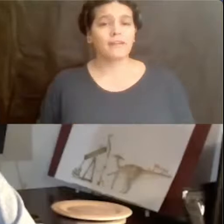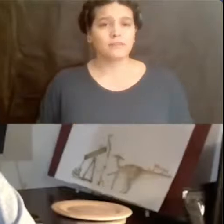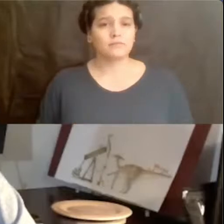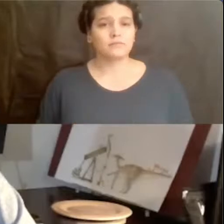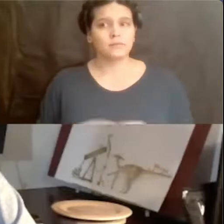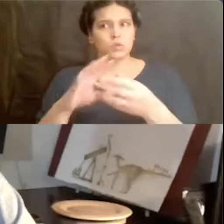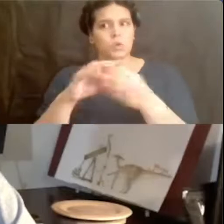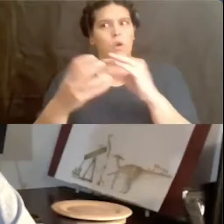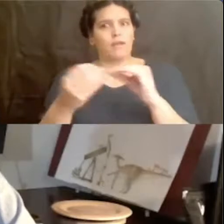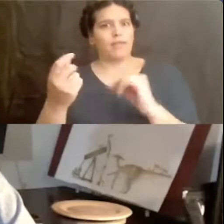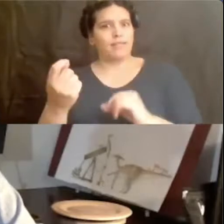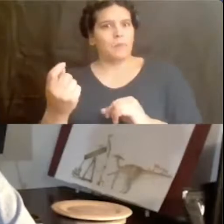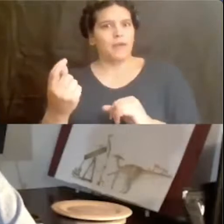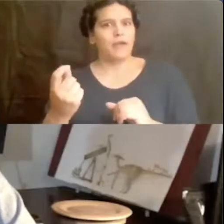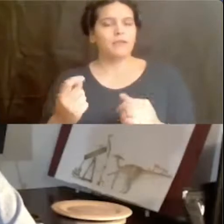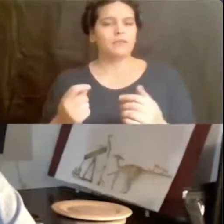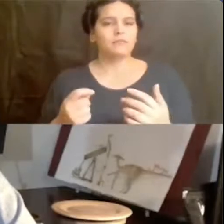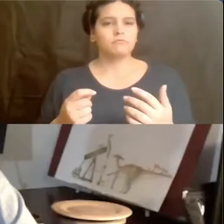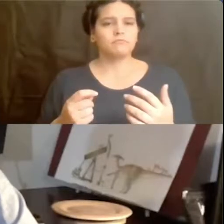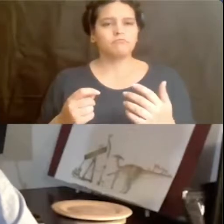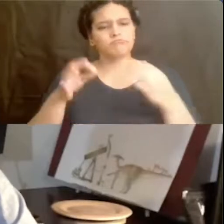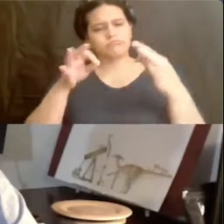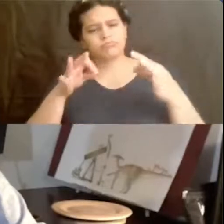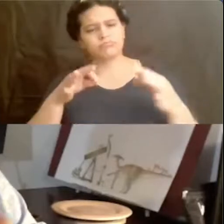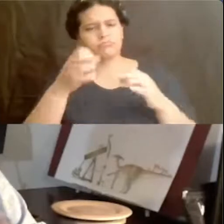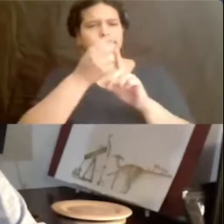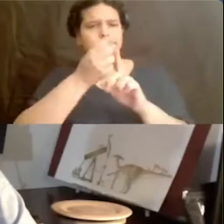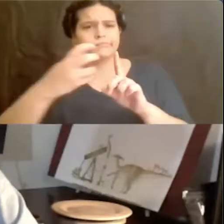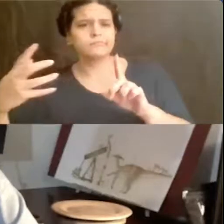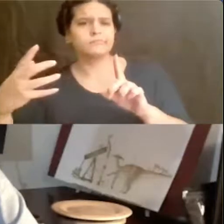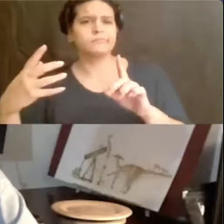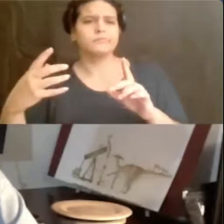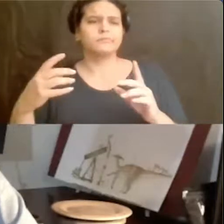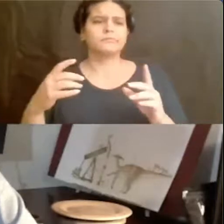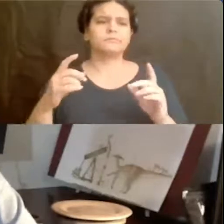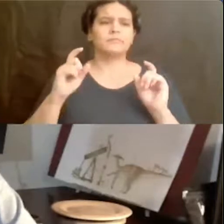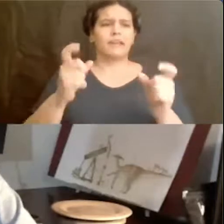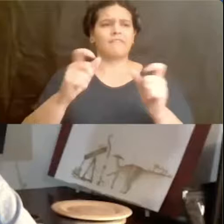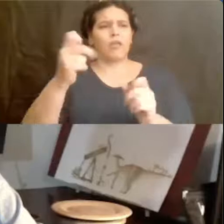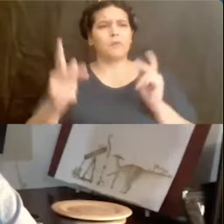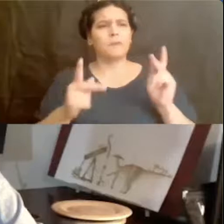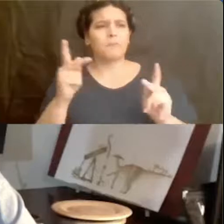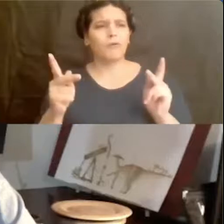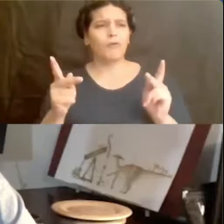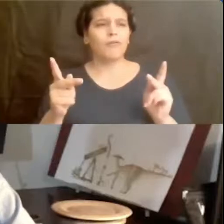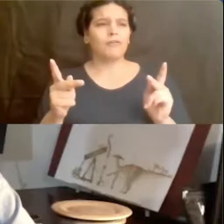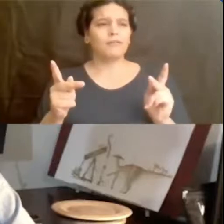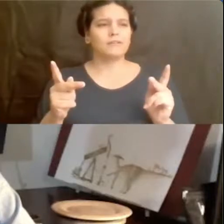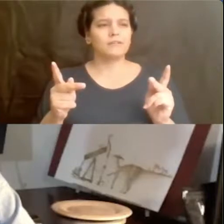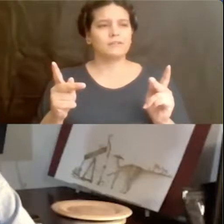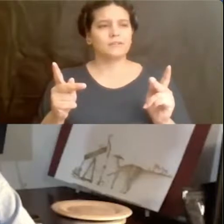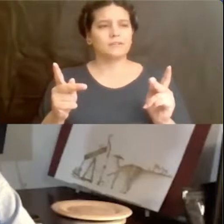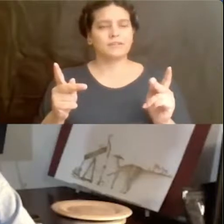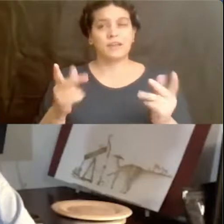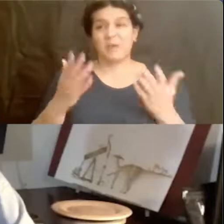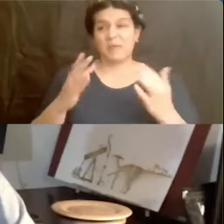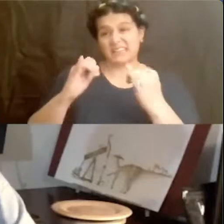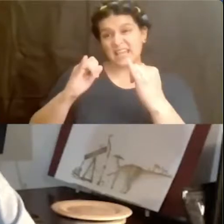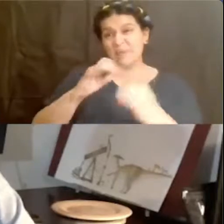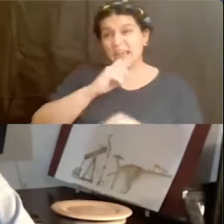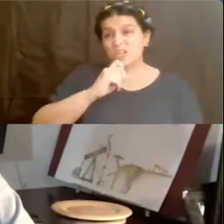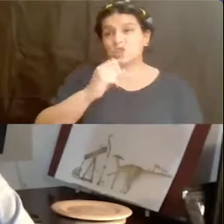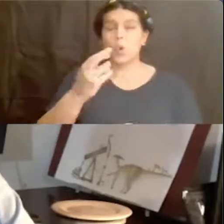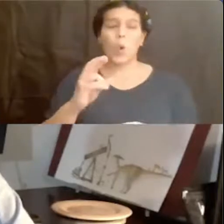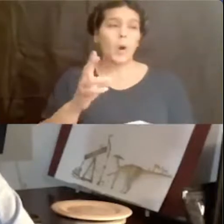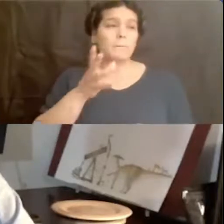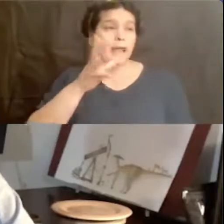story a little bit, just to give some other people that might be my own age, or parents to